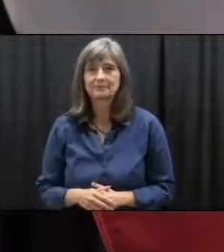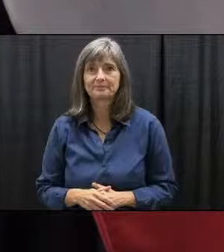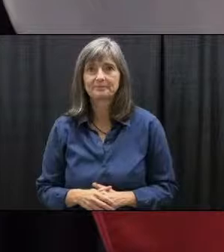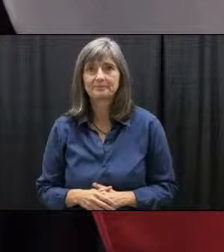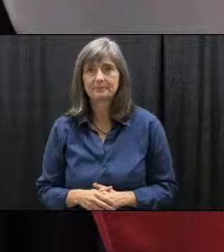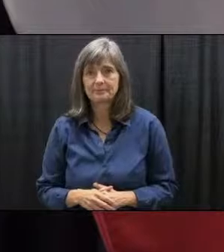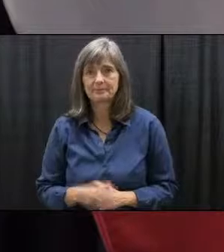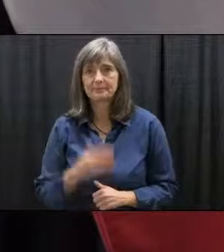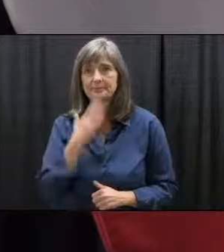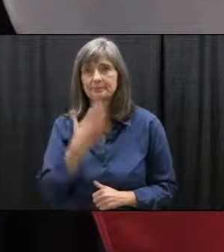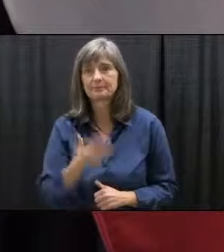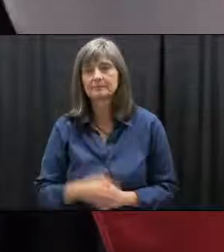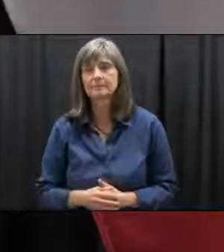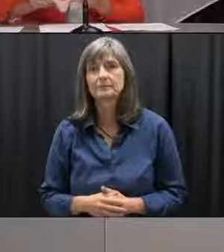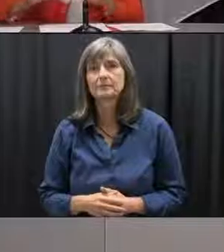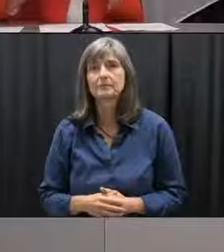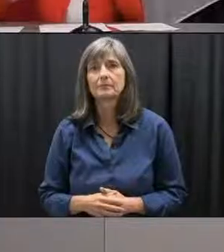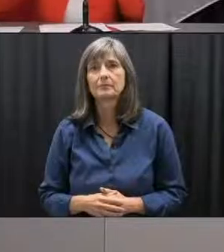Thank you.